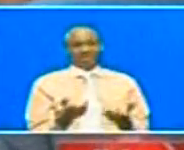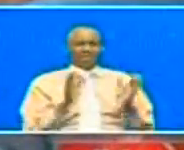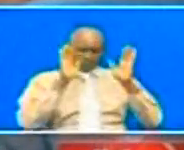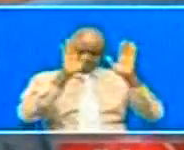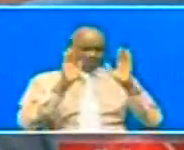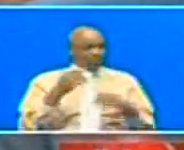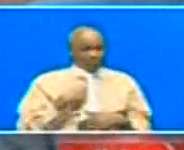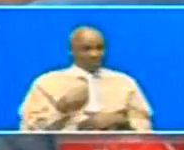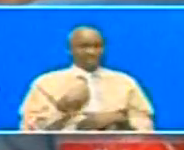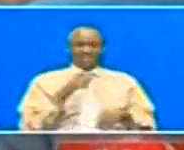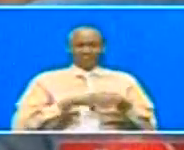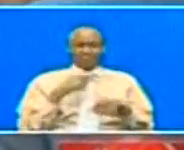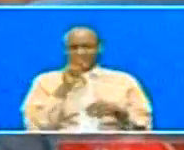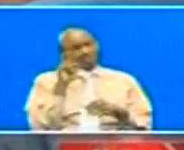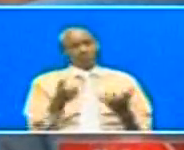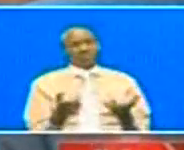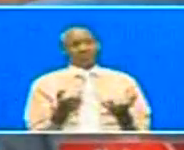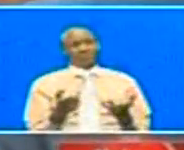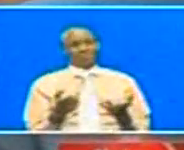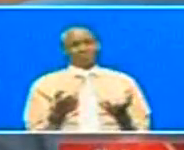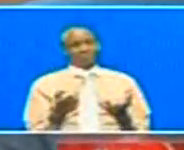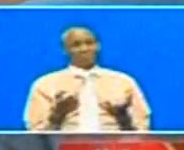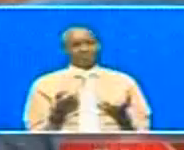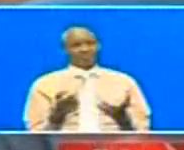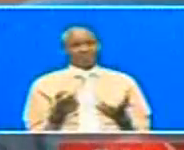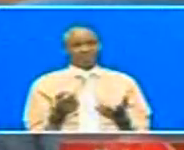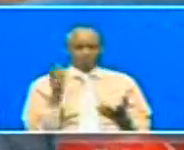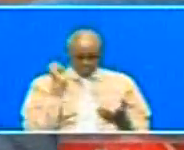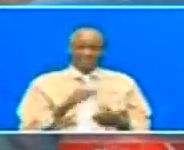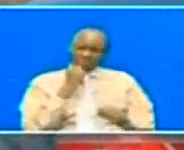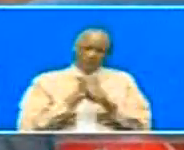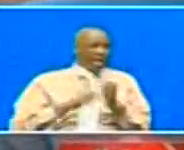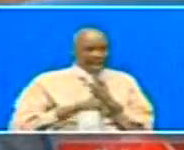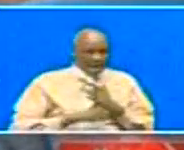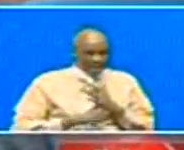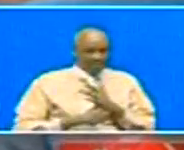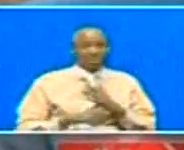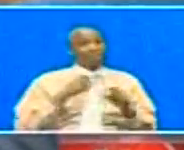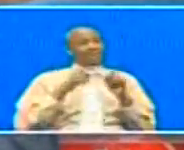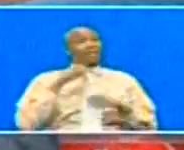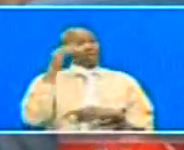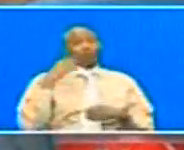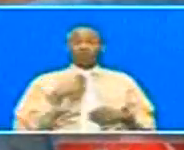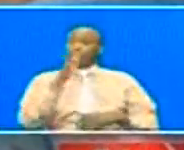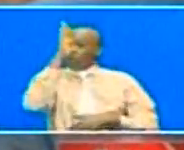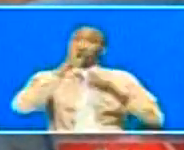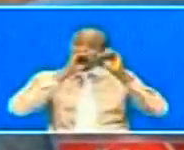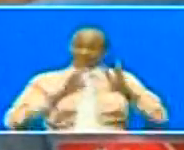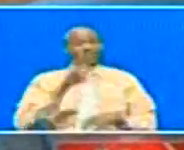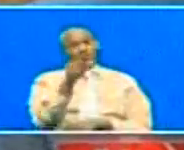be aware that it takes a lot of hard work. Yeah. But above all, God's blessings to